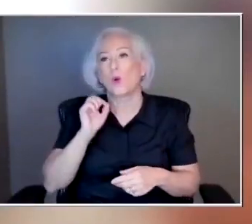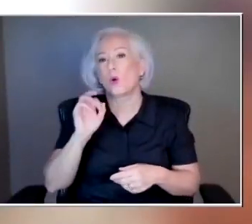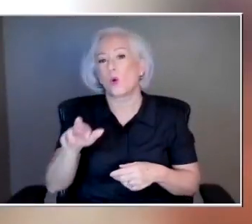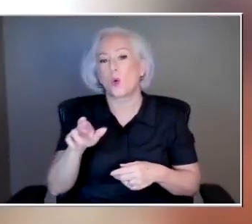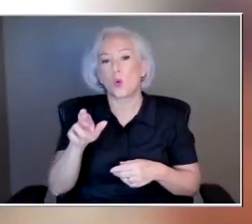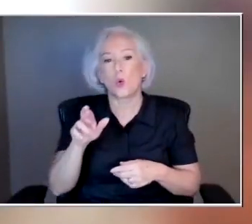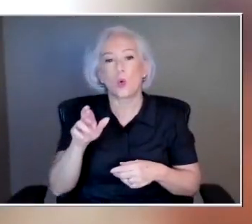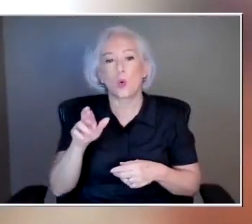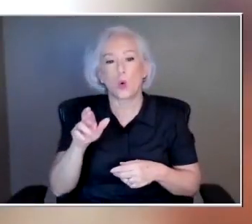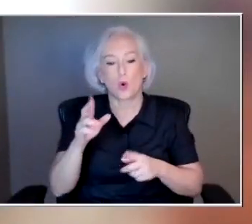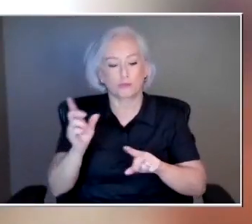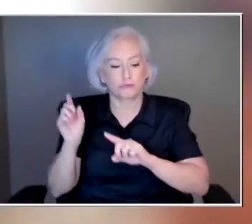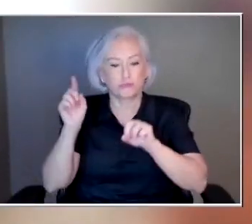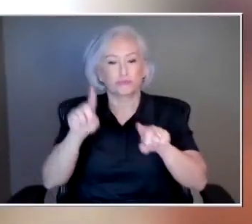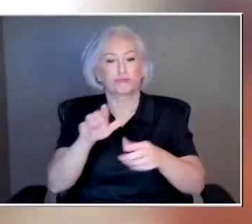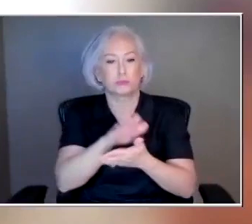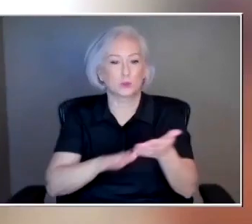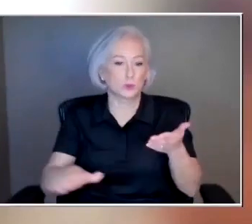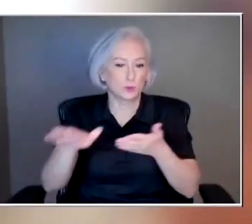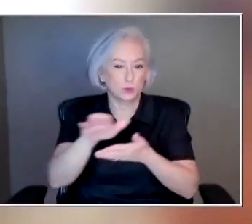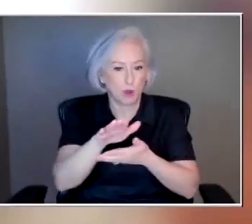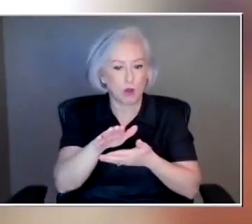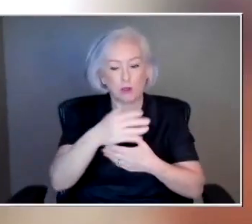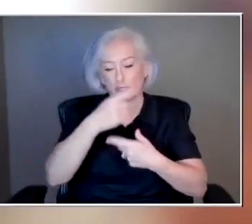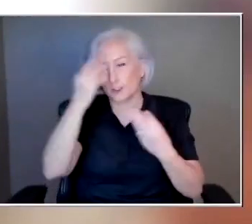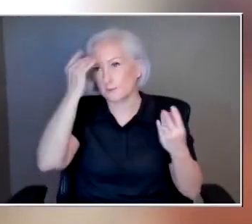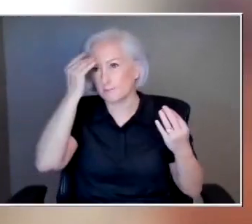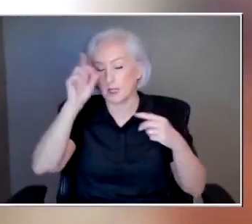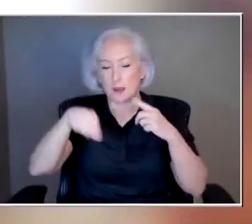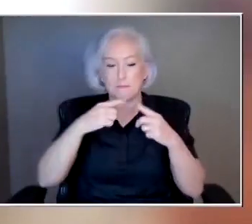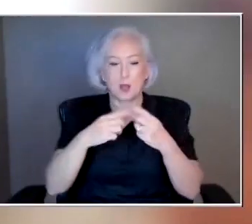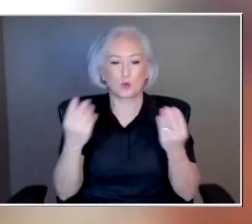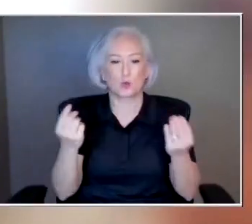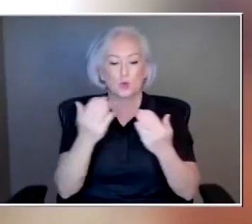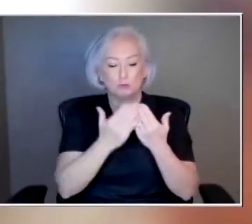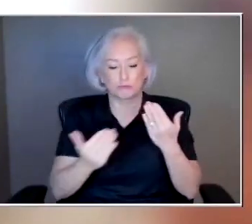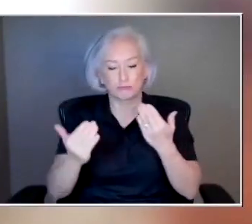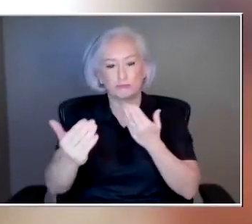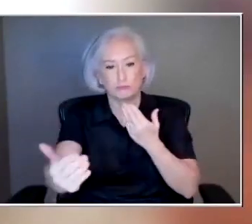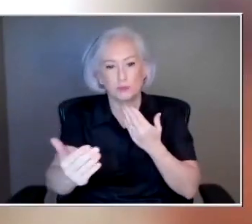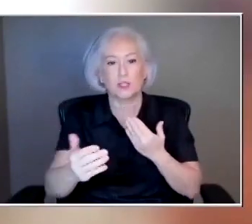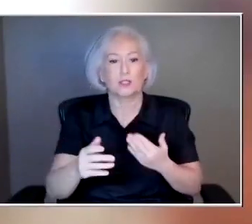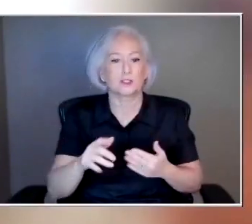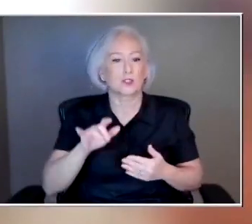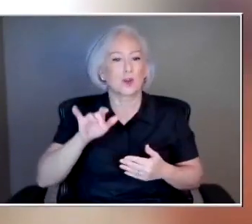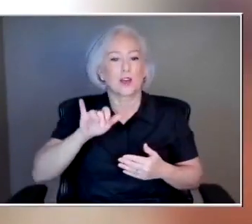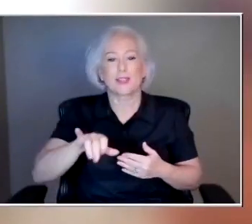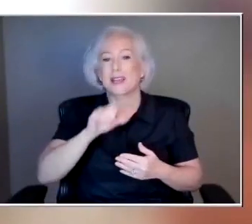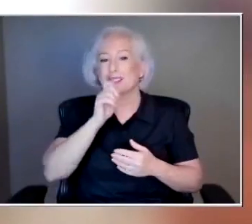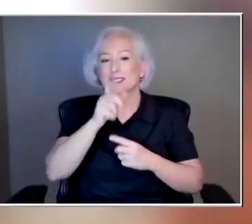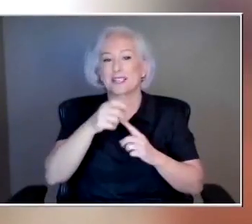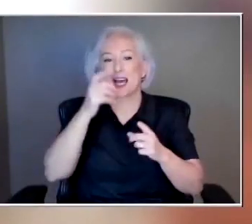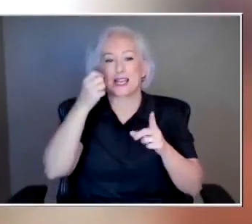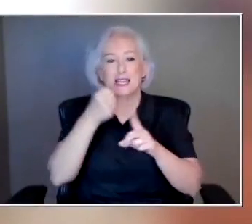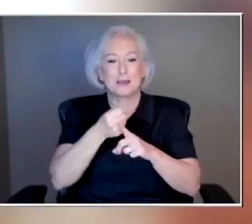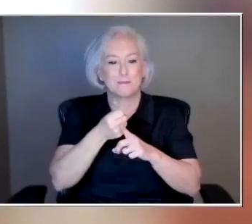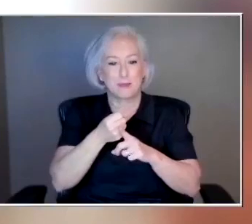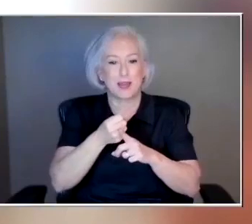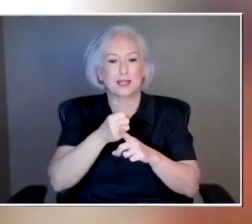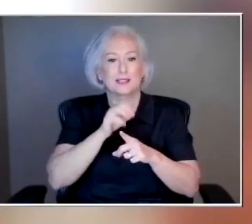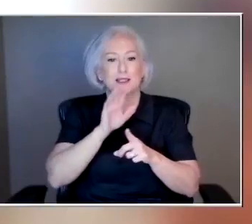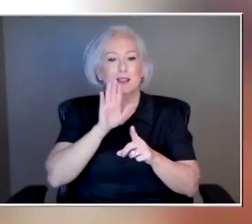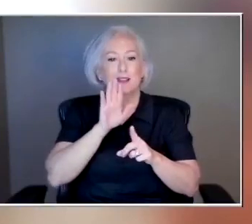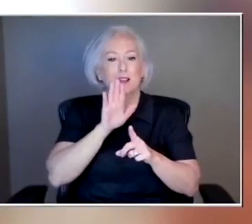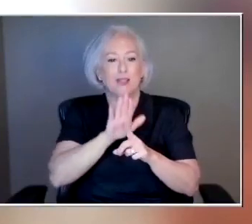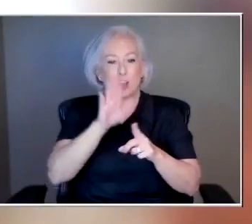have gone to college or made decisions about what they're doing, and so this doesn't impact the decisions about what they're going to do with their